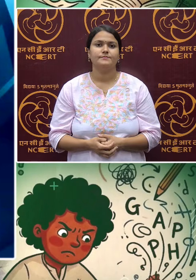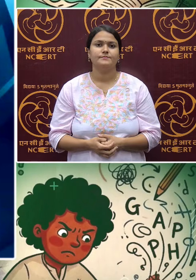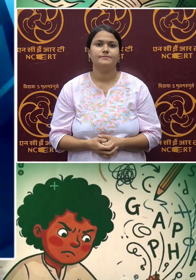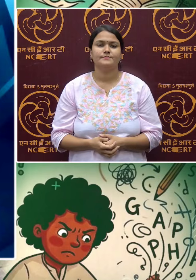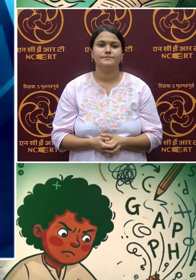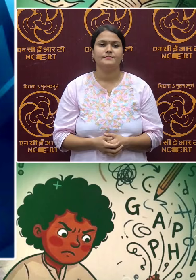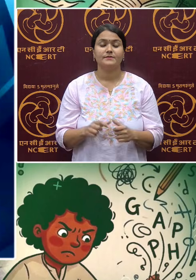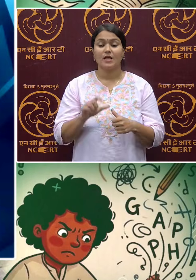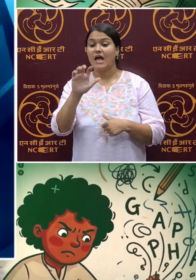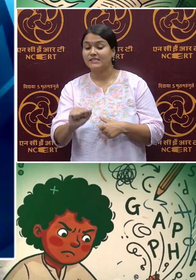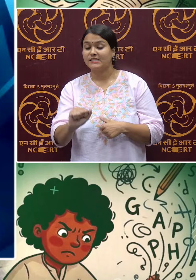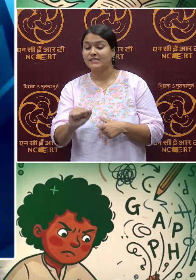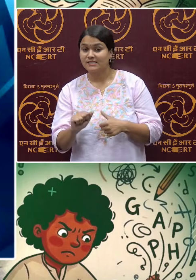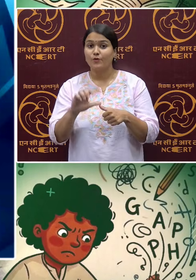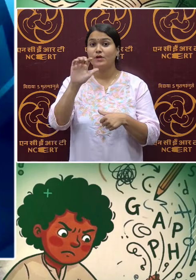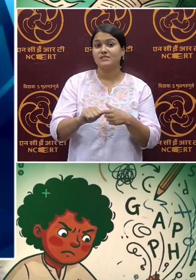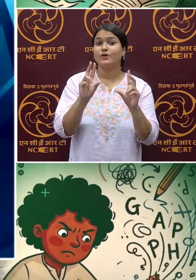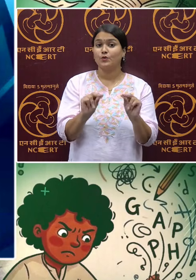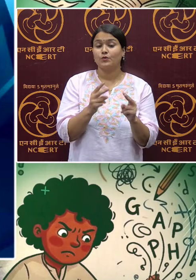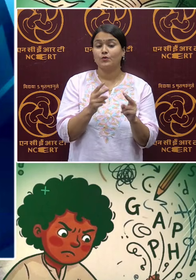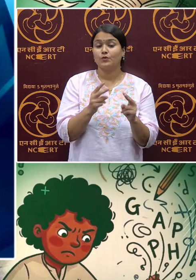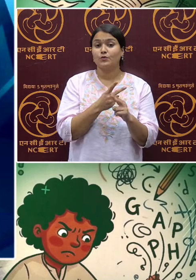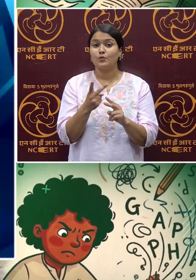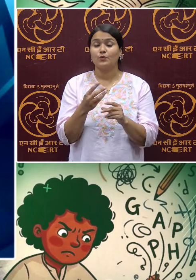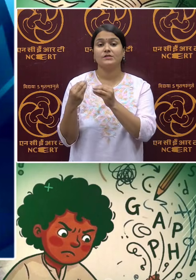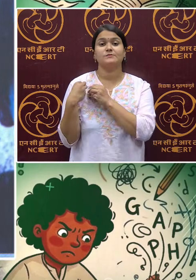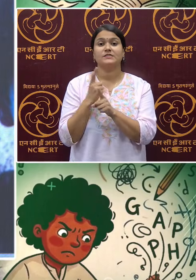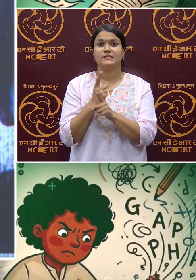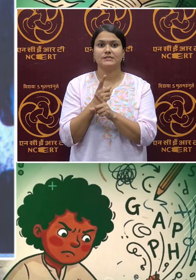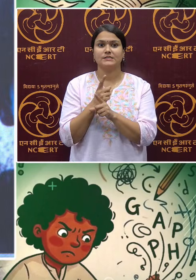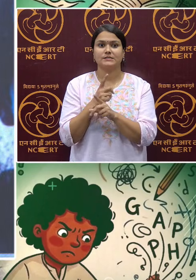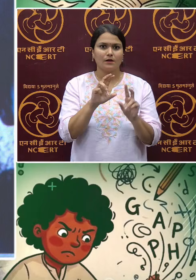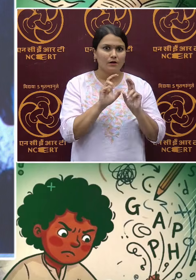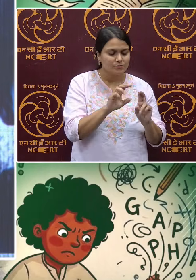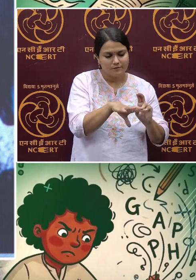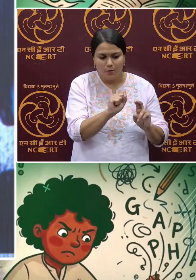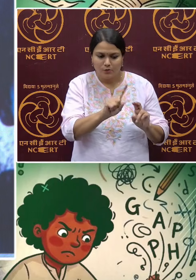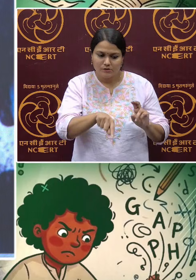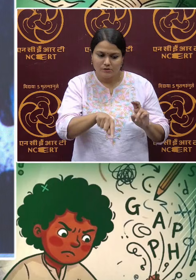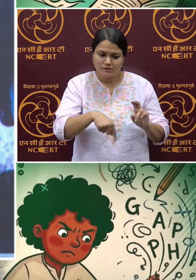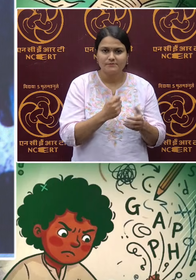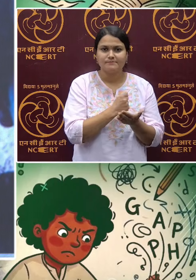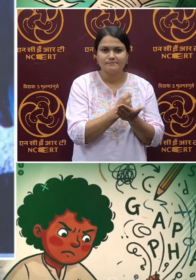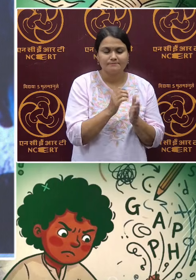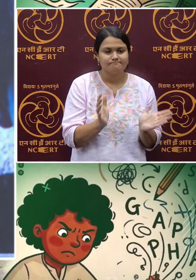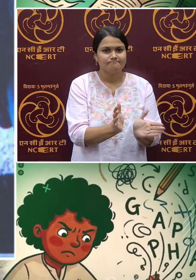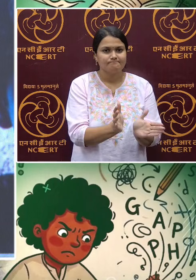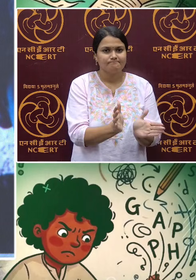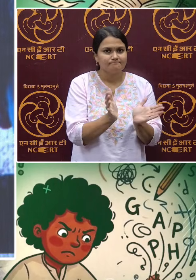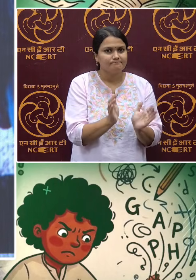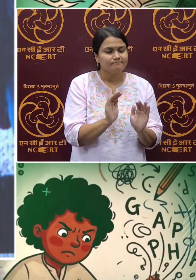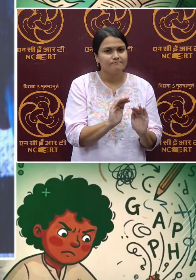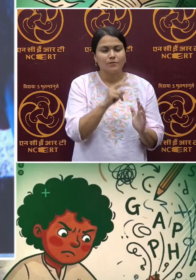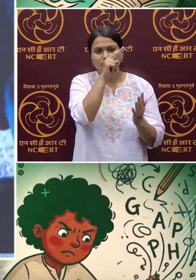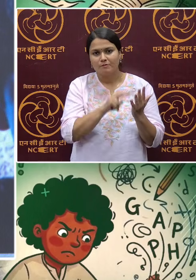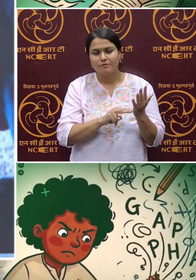It is all in the teacher's hands. Absolutely, and these labels, they do impact child's confidence a lot more than we can imagine. So it's